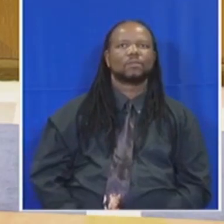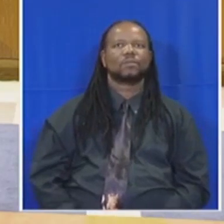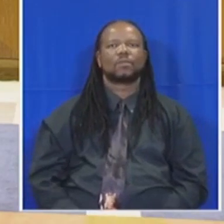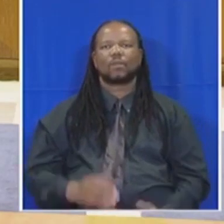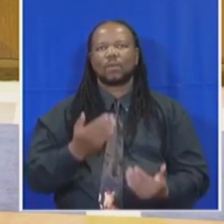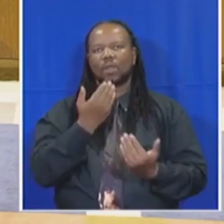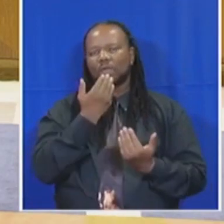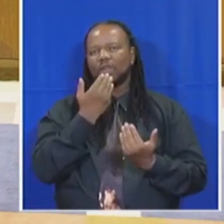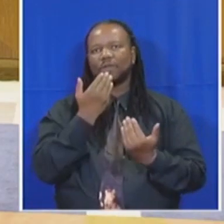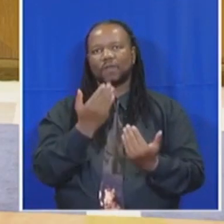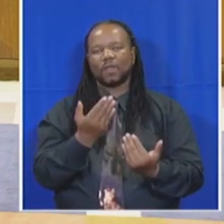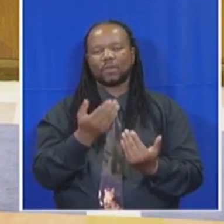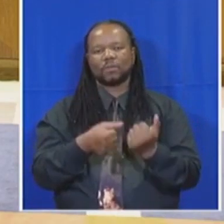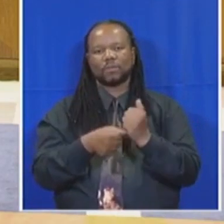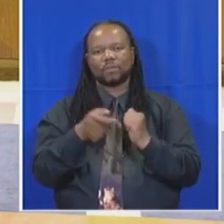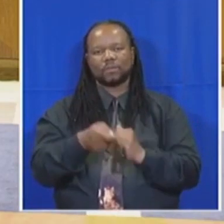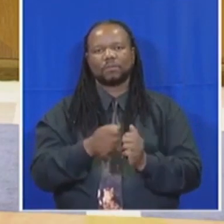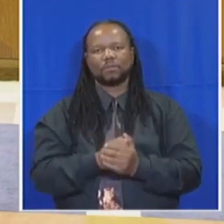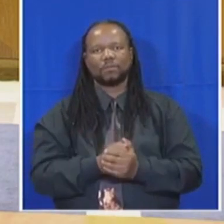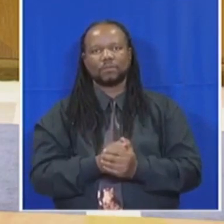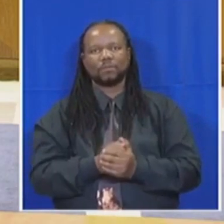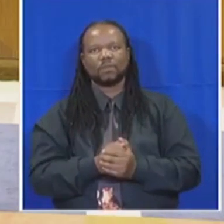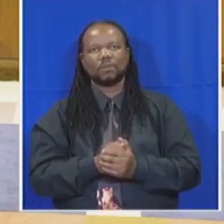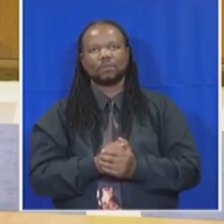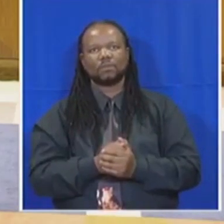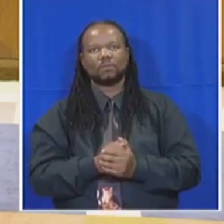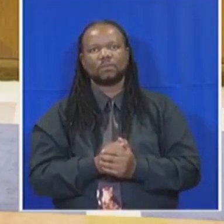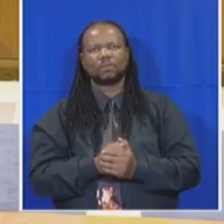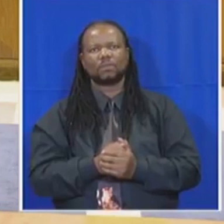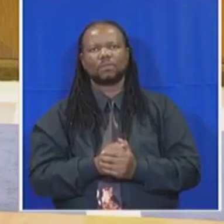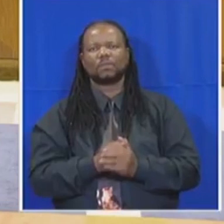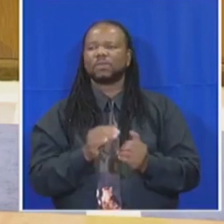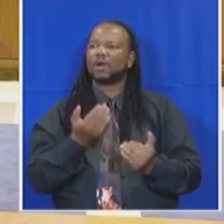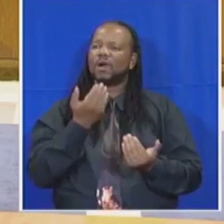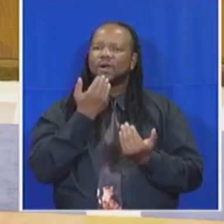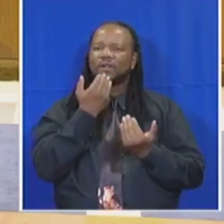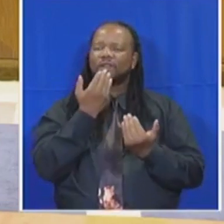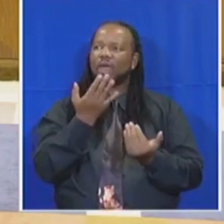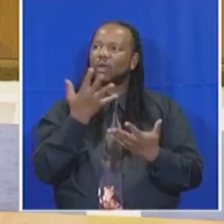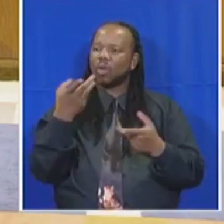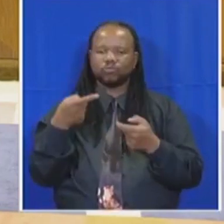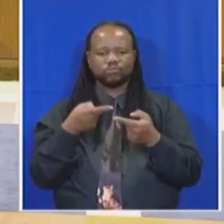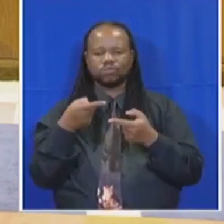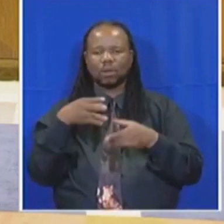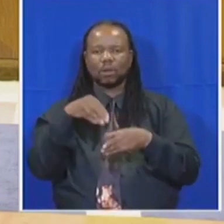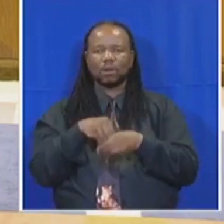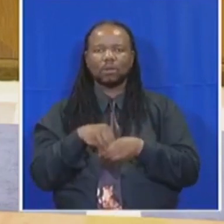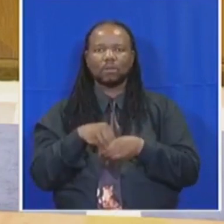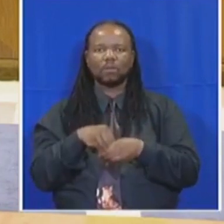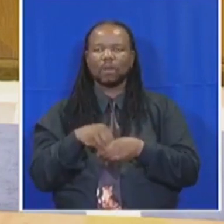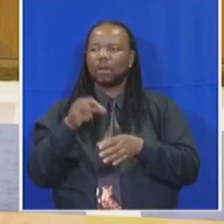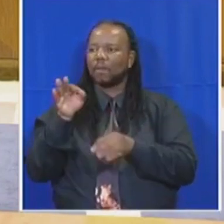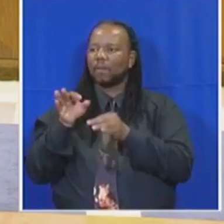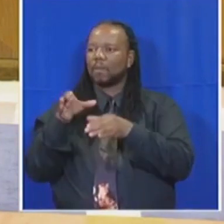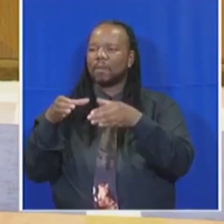Thank you very much, Deputy Speaker. I would like to thank all those who participated in the debate, especially the members of the opposition